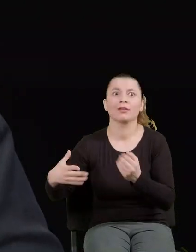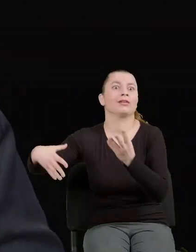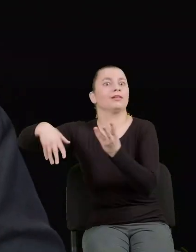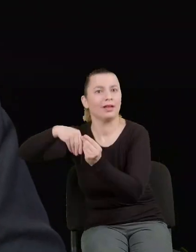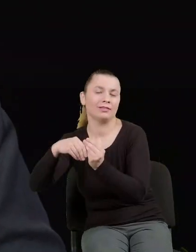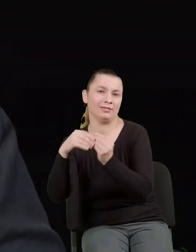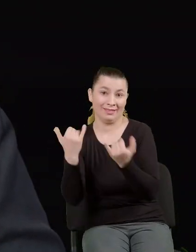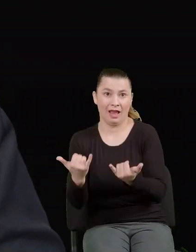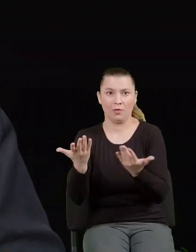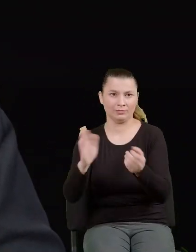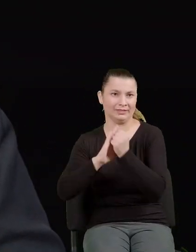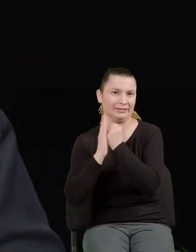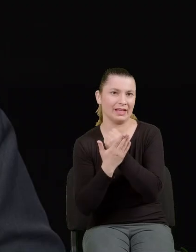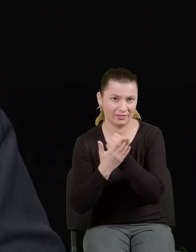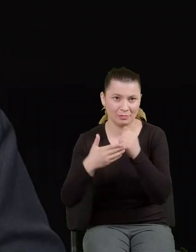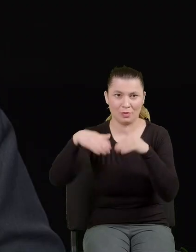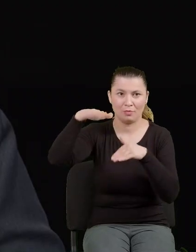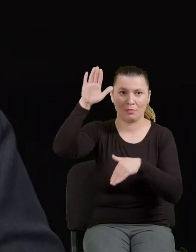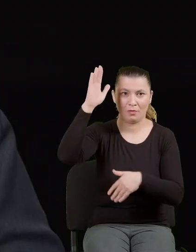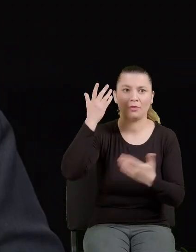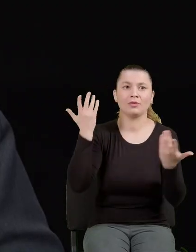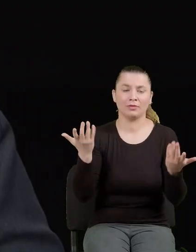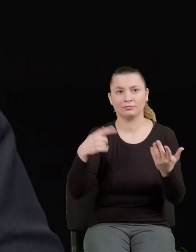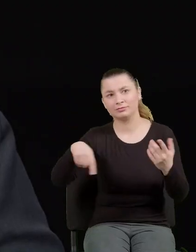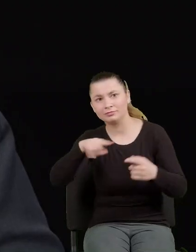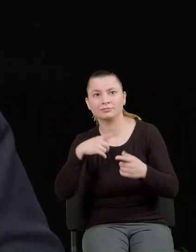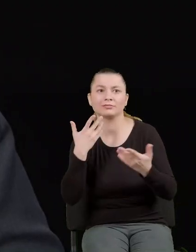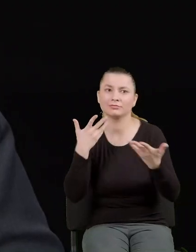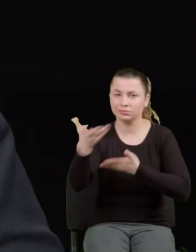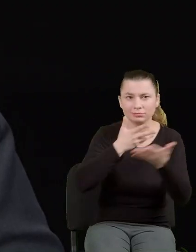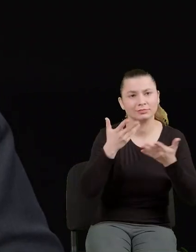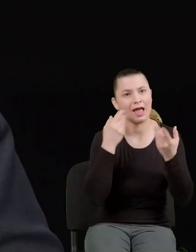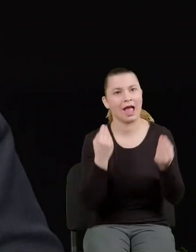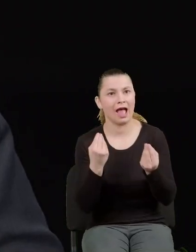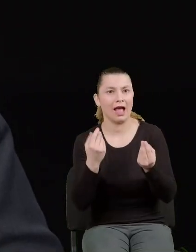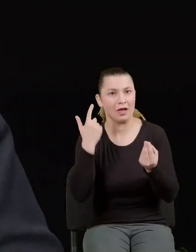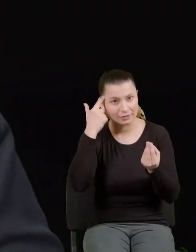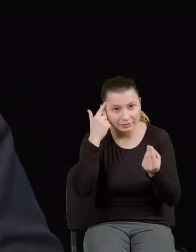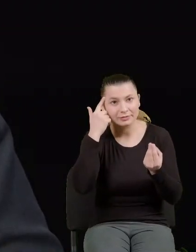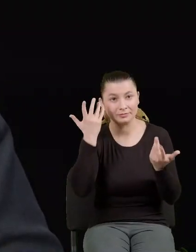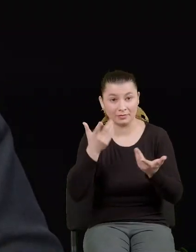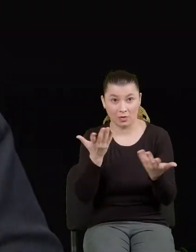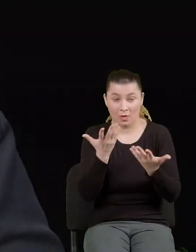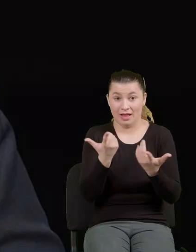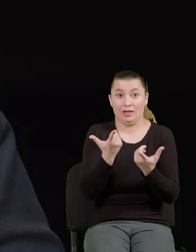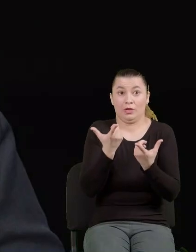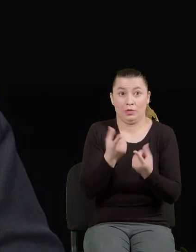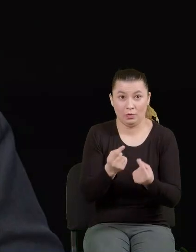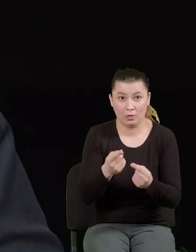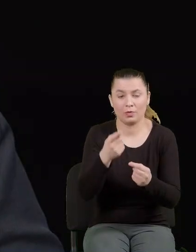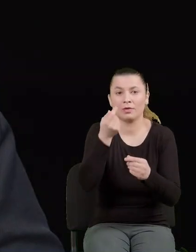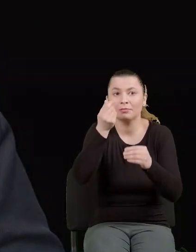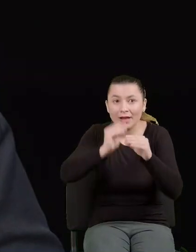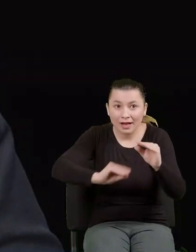use. So now when we are approaching the new financial perspective of 28, there